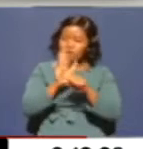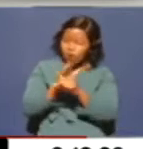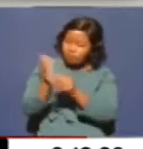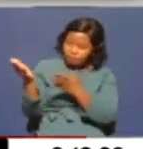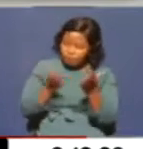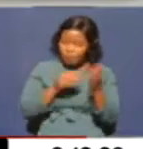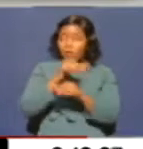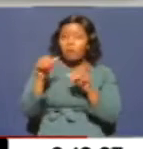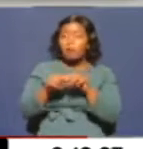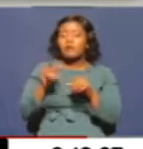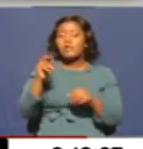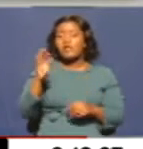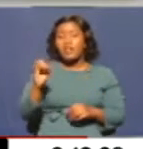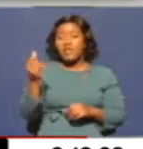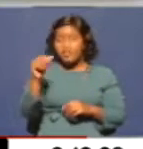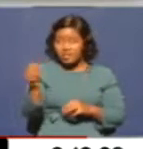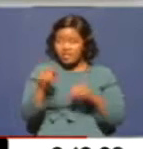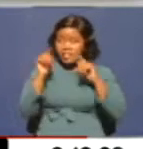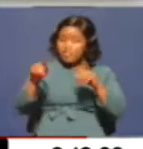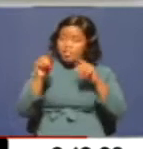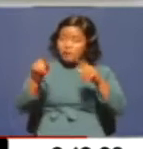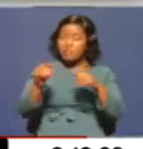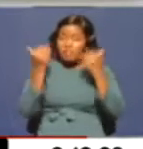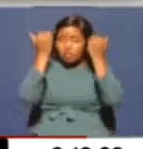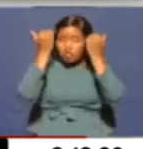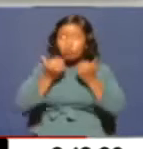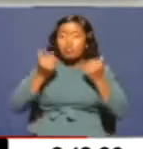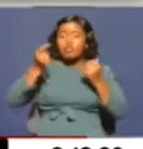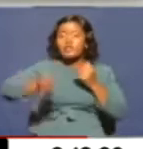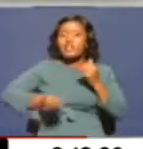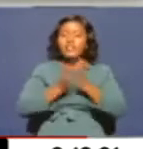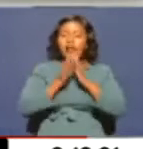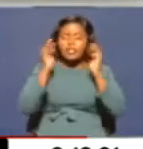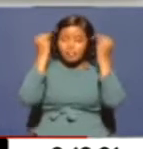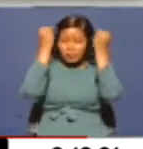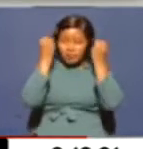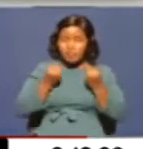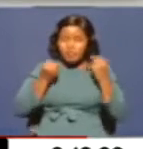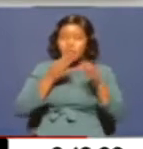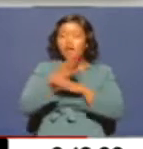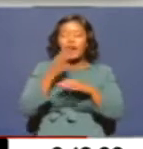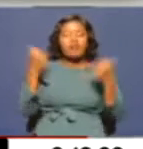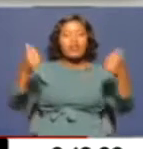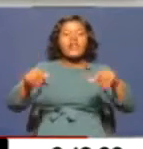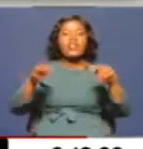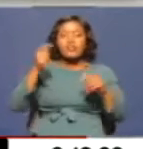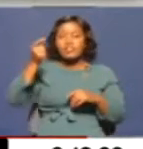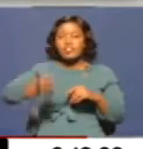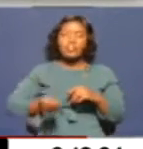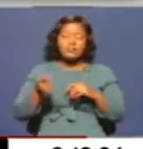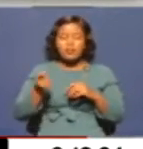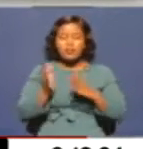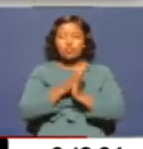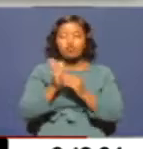NIS are intimidating judicial staff during adjudication of or after the delivery of verdicts. Ben Troy-Njue